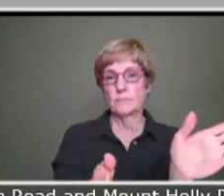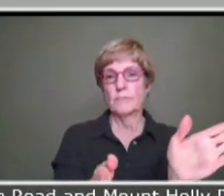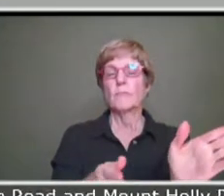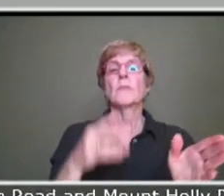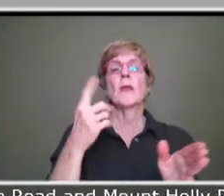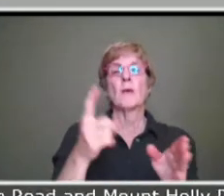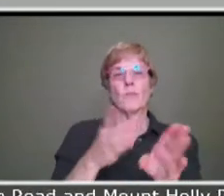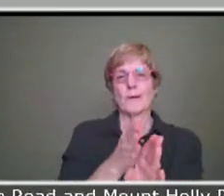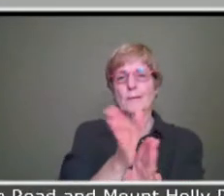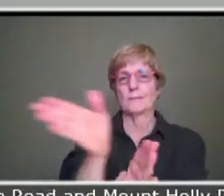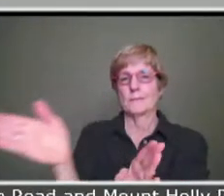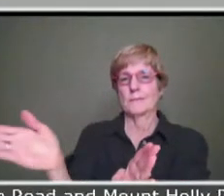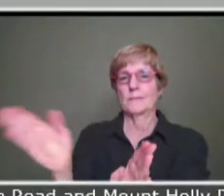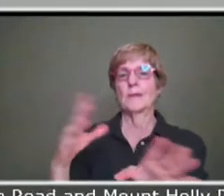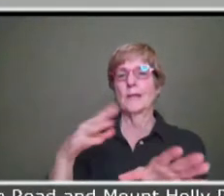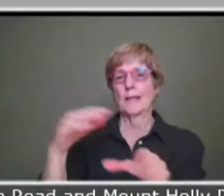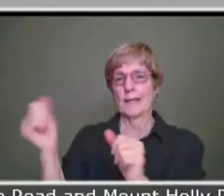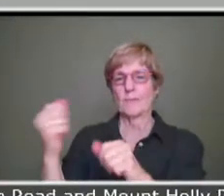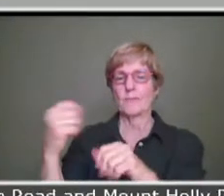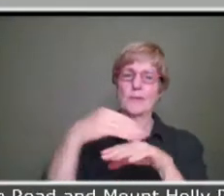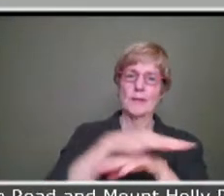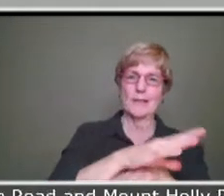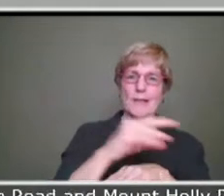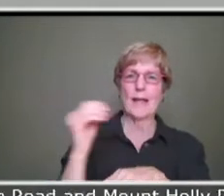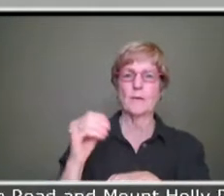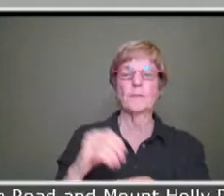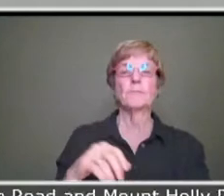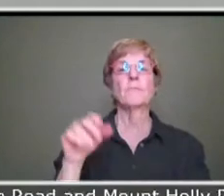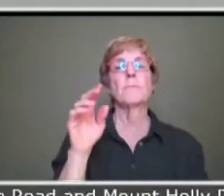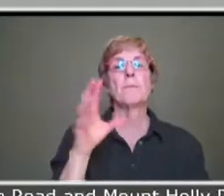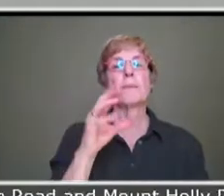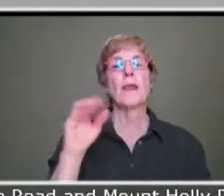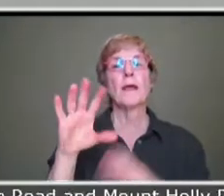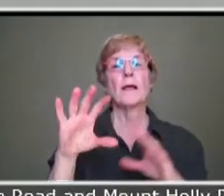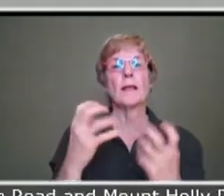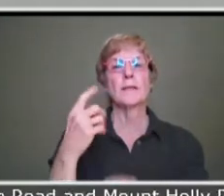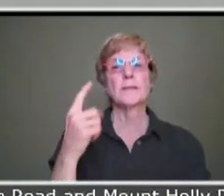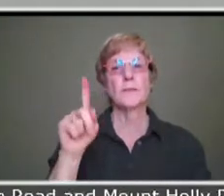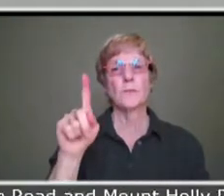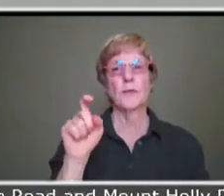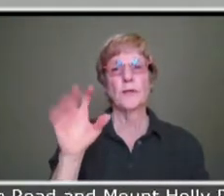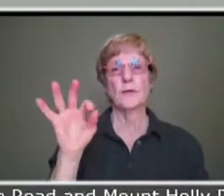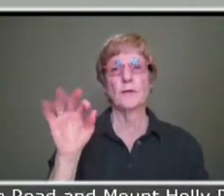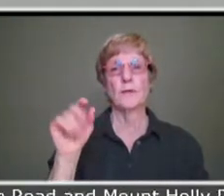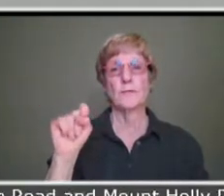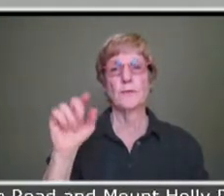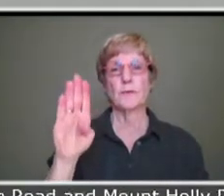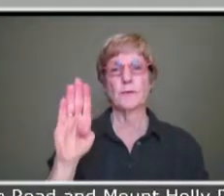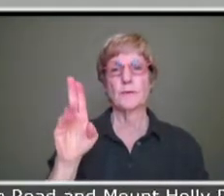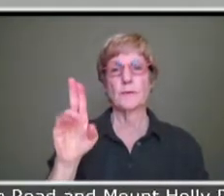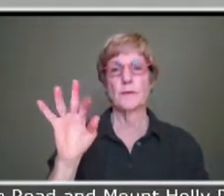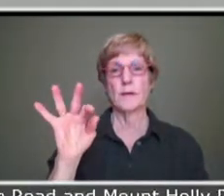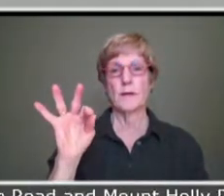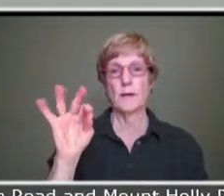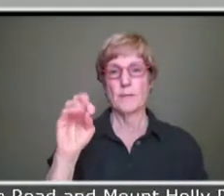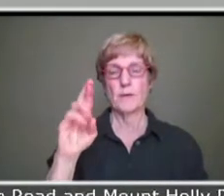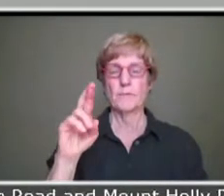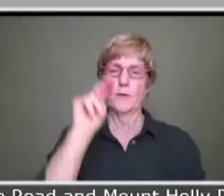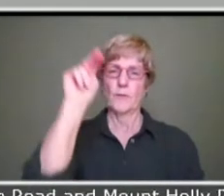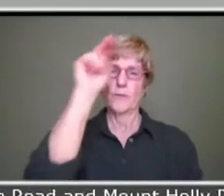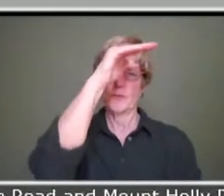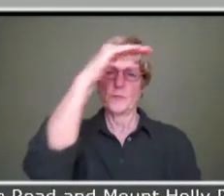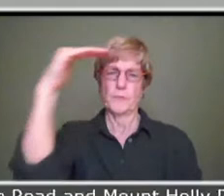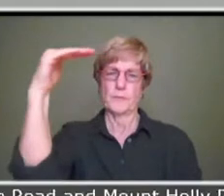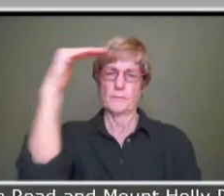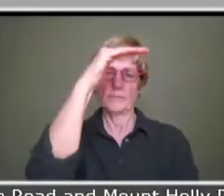only a building hunt would be limited to 49 feet and also provides a Class A 100 foot buffer along the northern property boundary adjacent